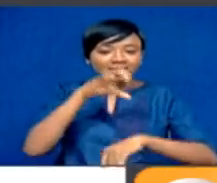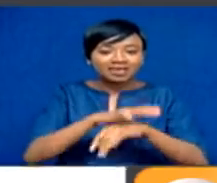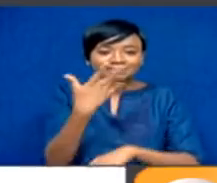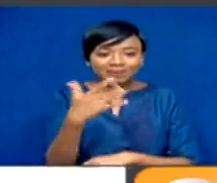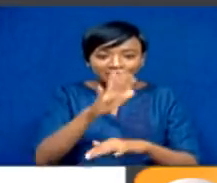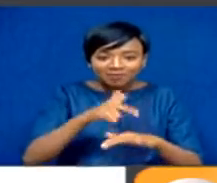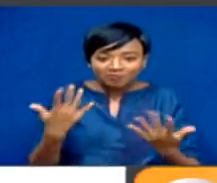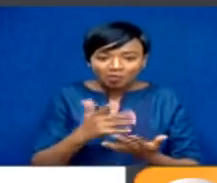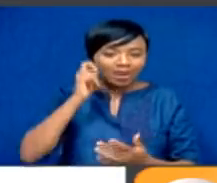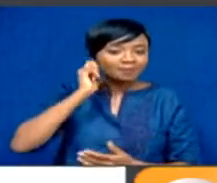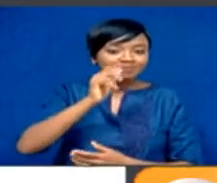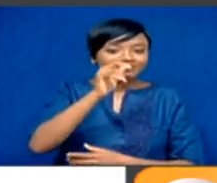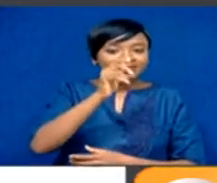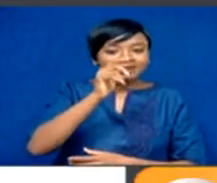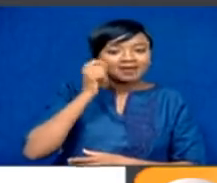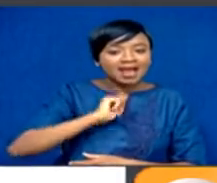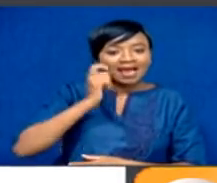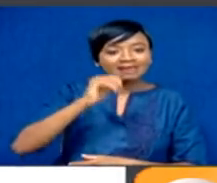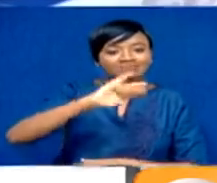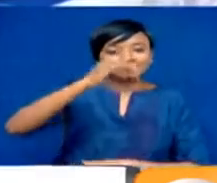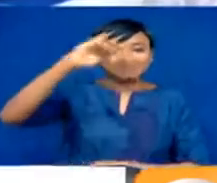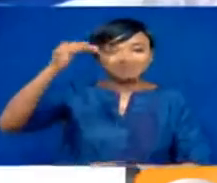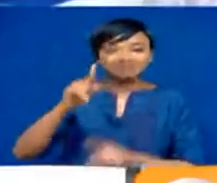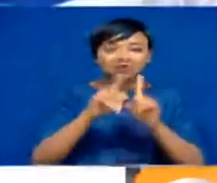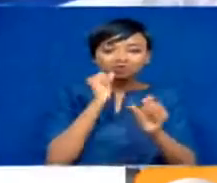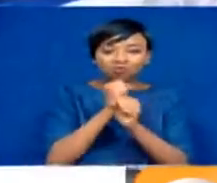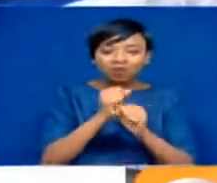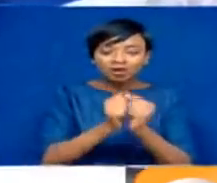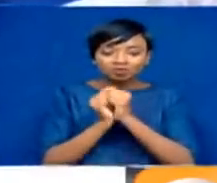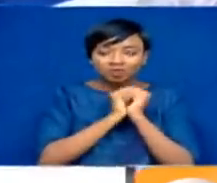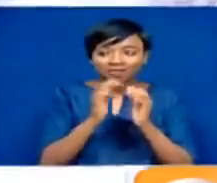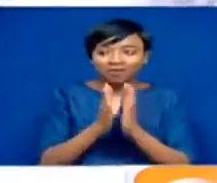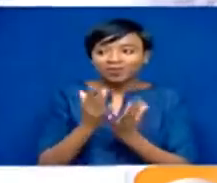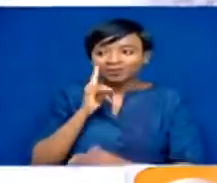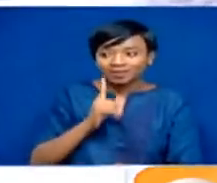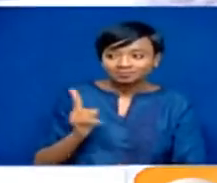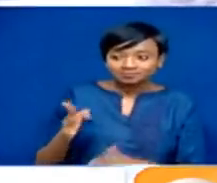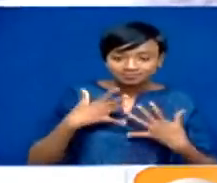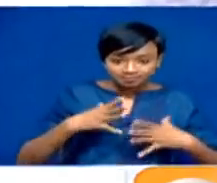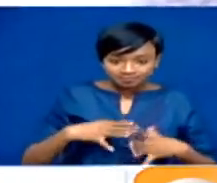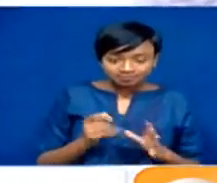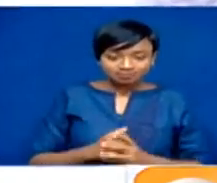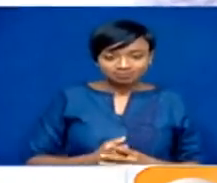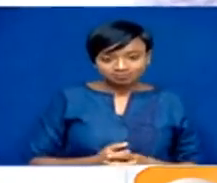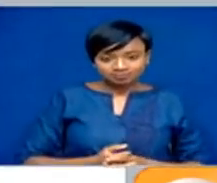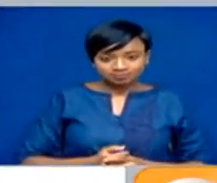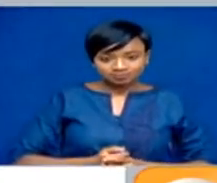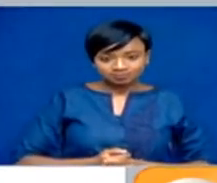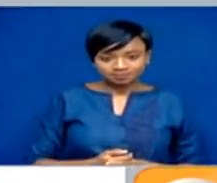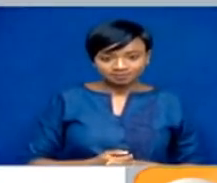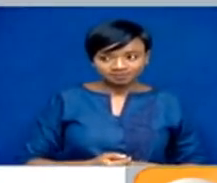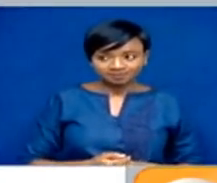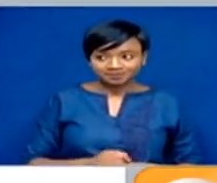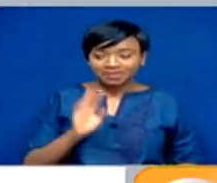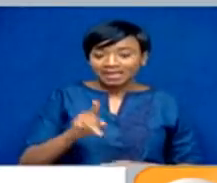Hills, where they have been colluding with exam officials to take photos of the afternoon papers when the container is opened.